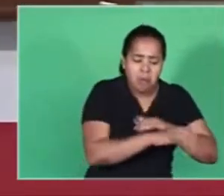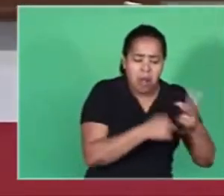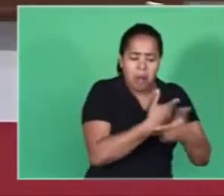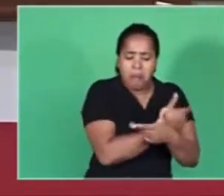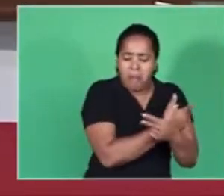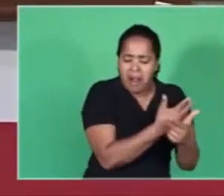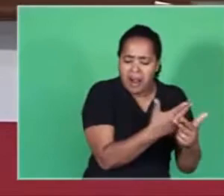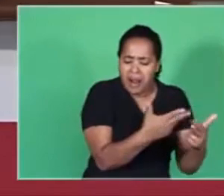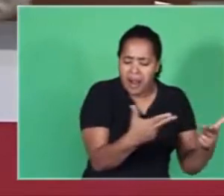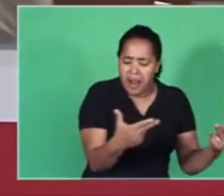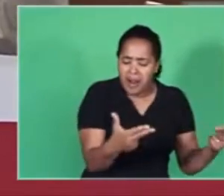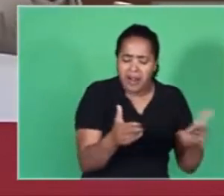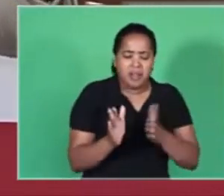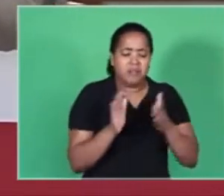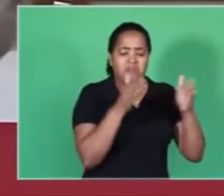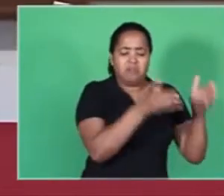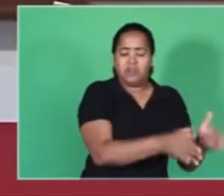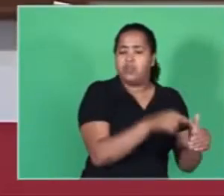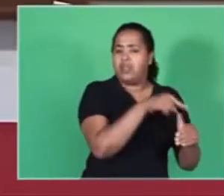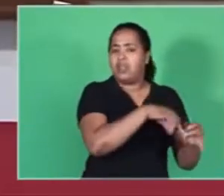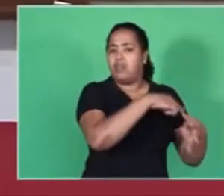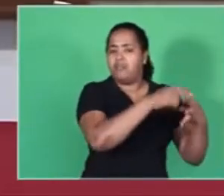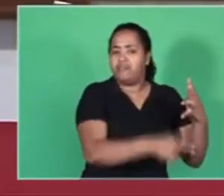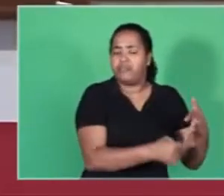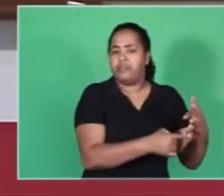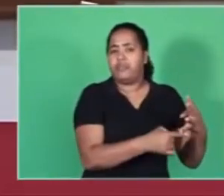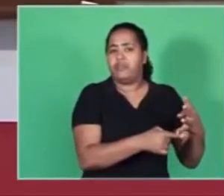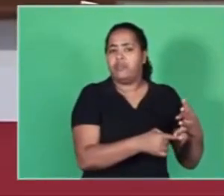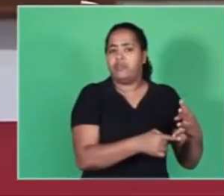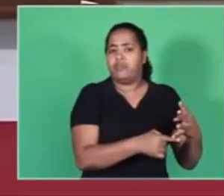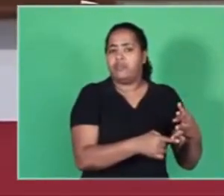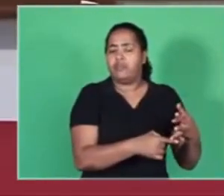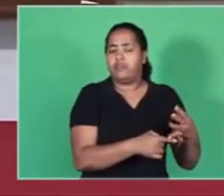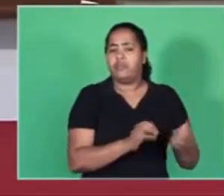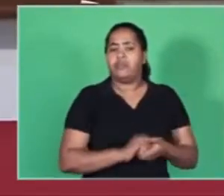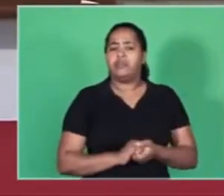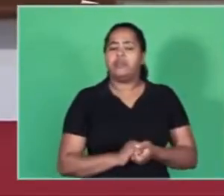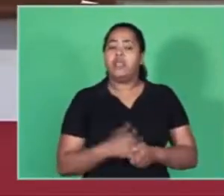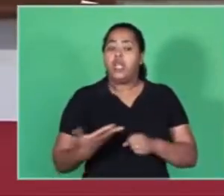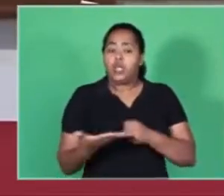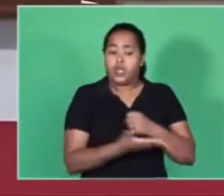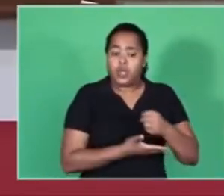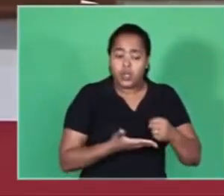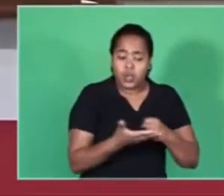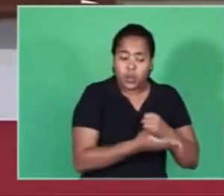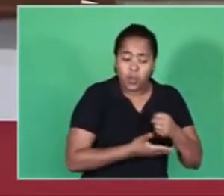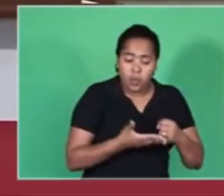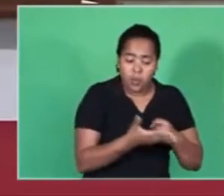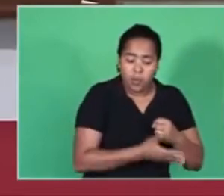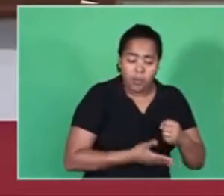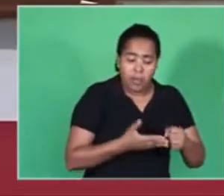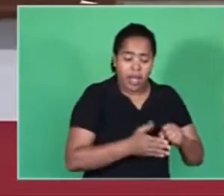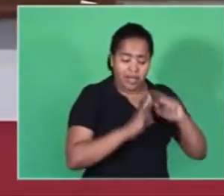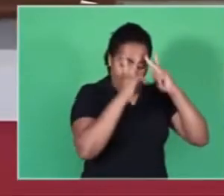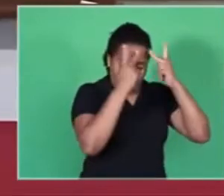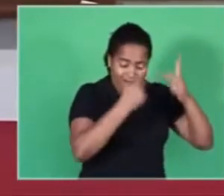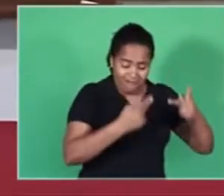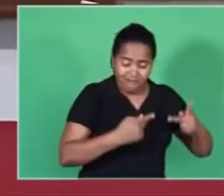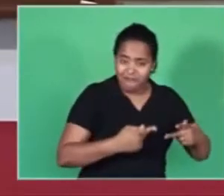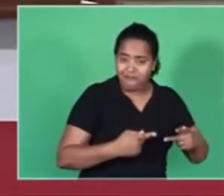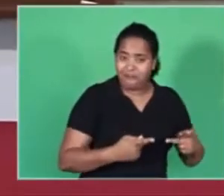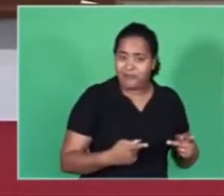apologetics, exegoge. It uses all of this. There are ways rationally